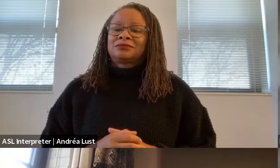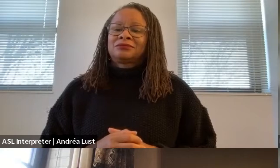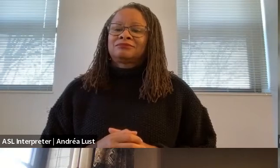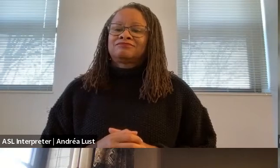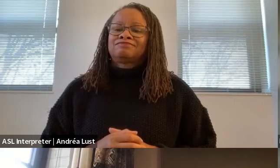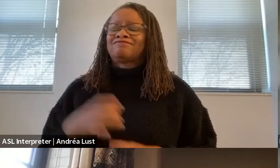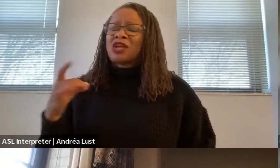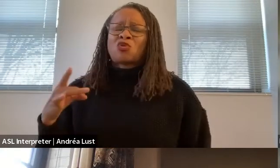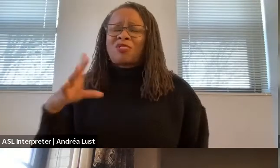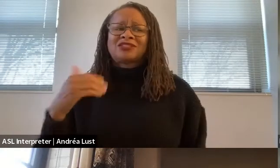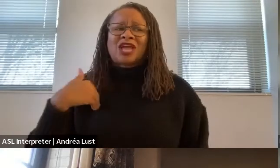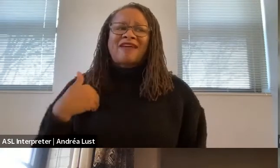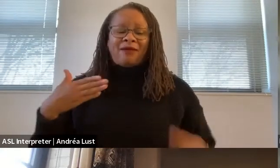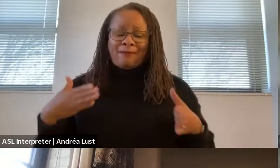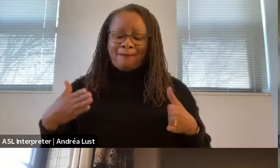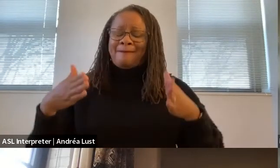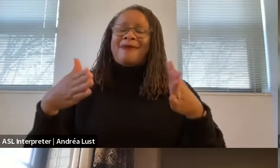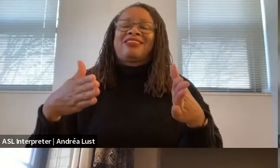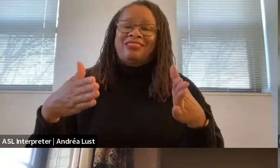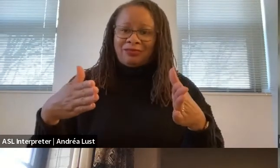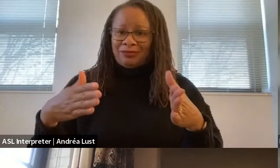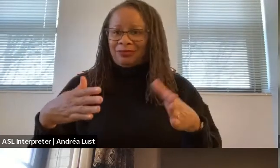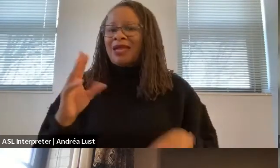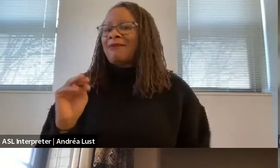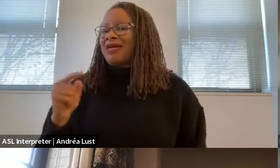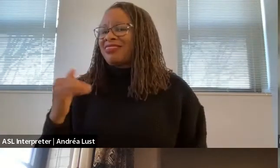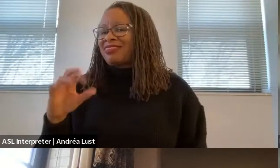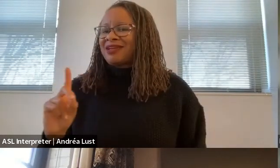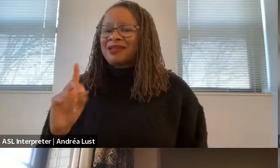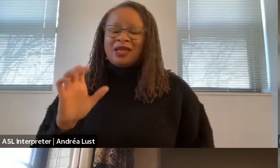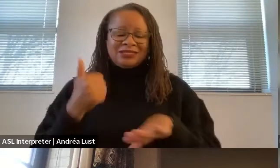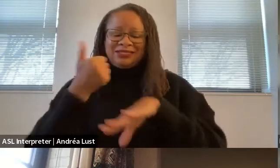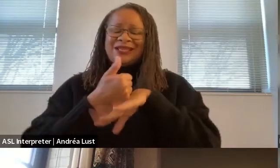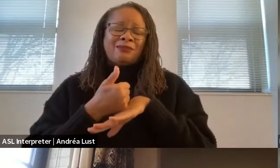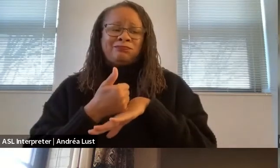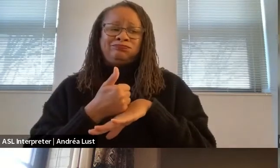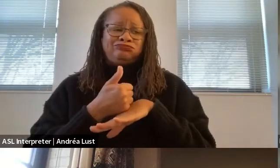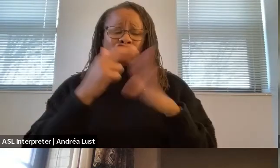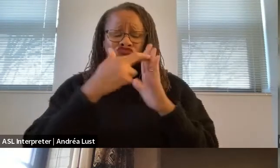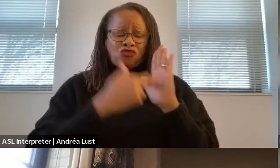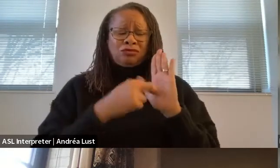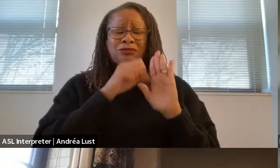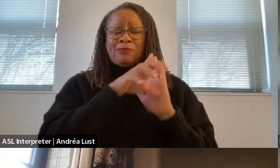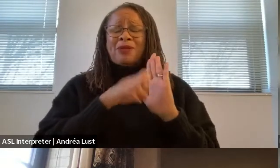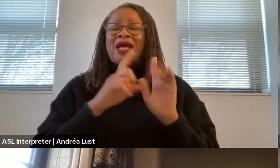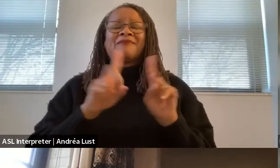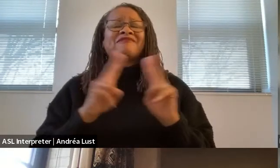like to have a method. I don't like to impose a certain tone on set. I'm a very reactive